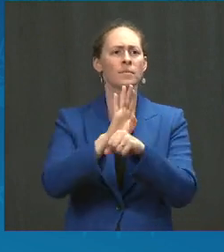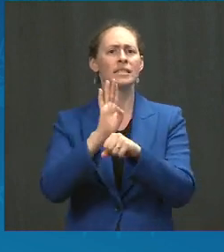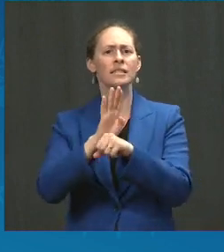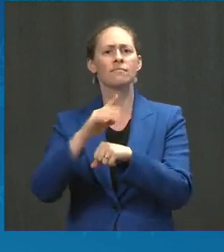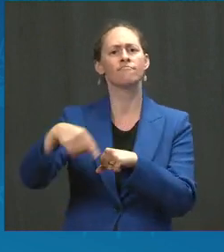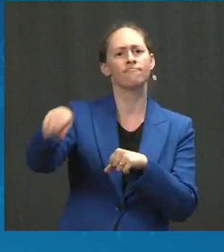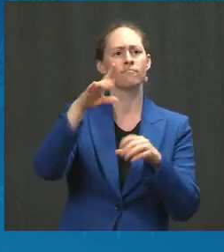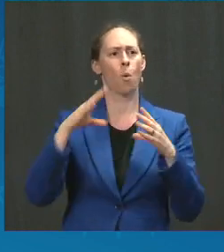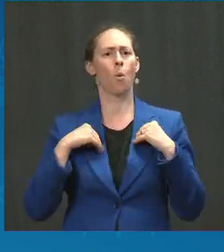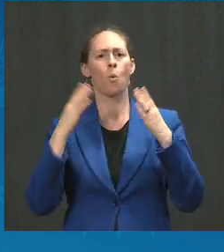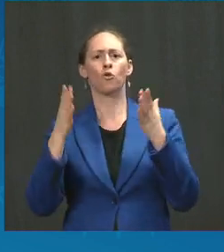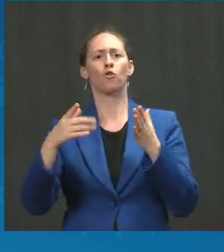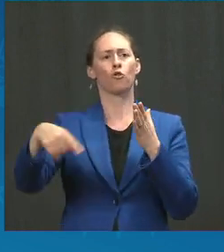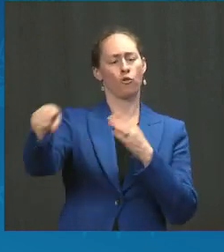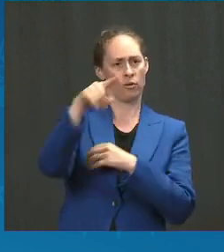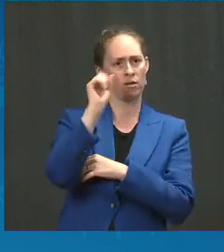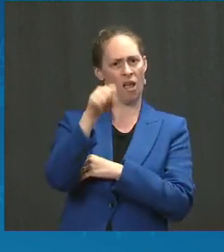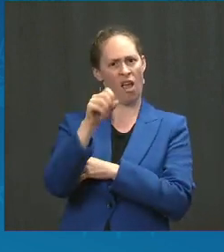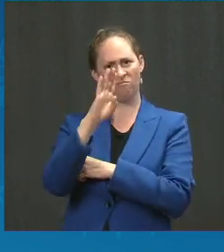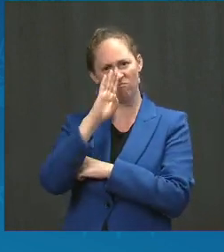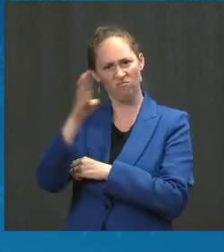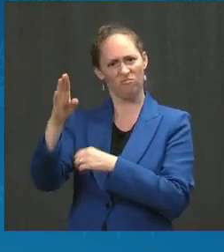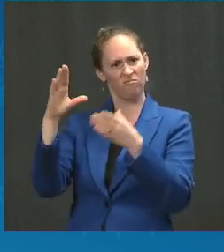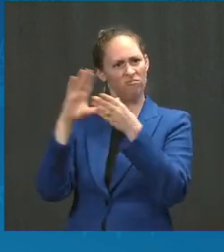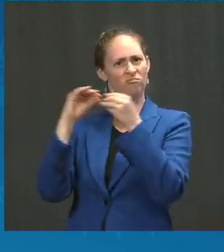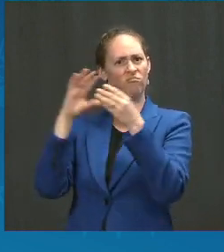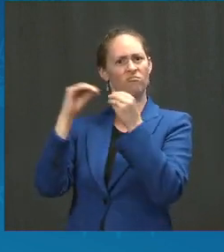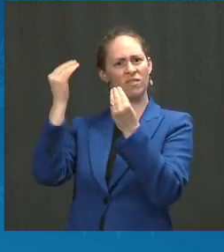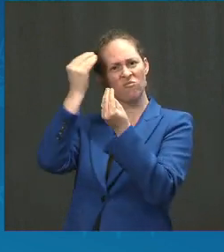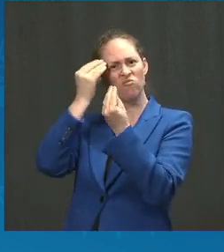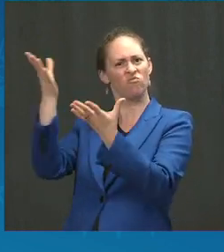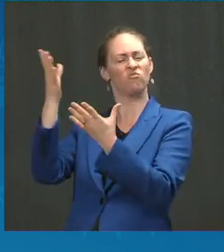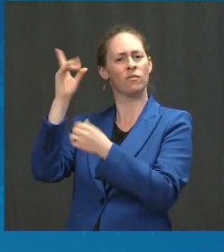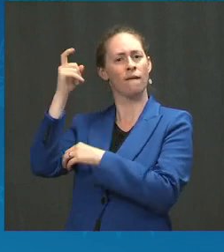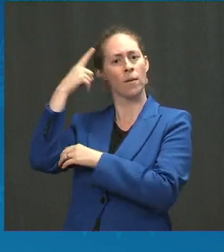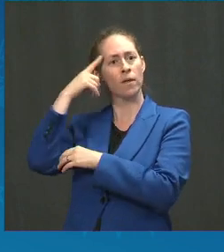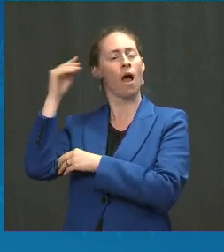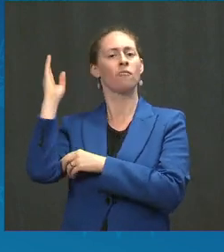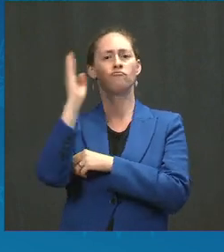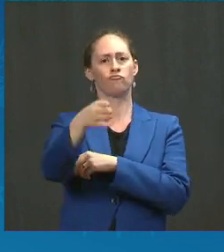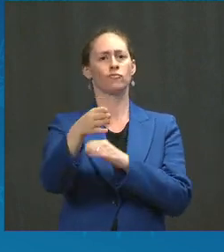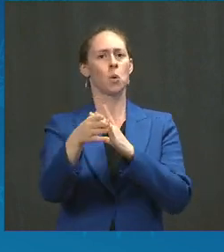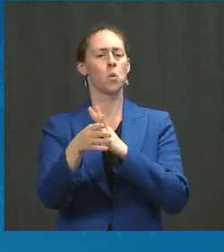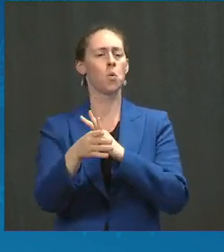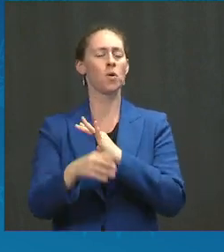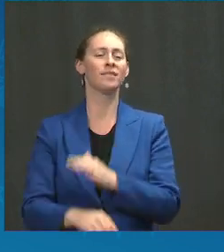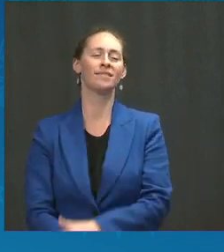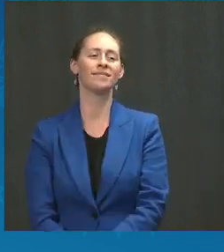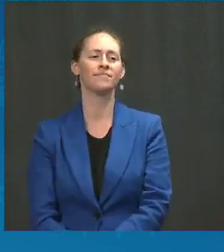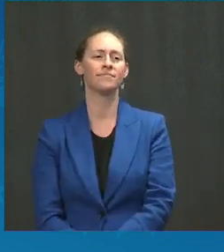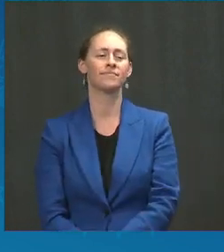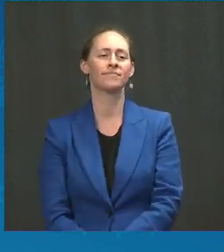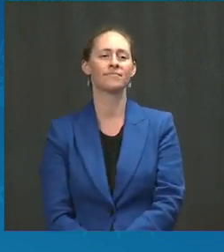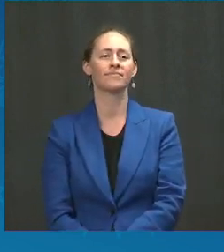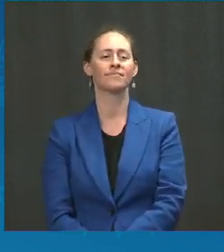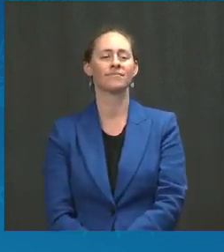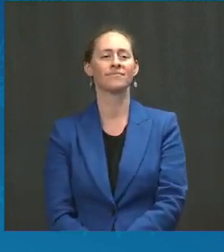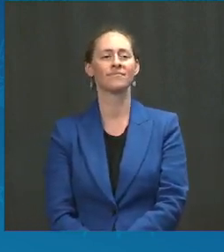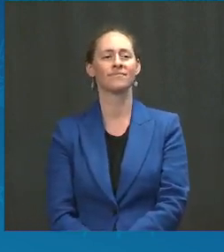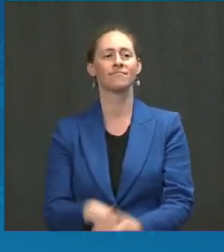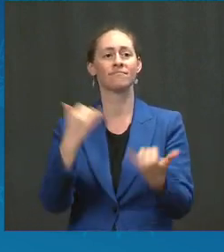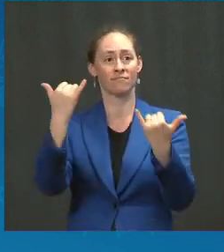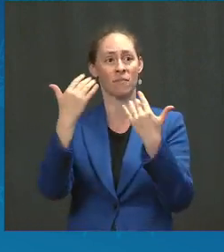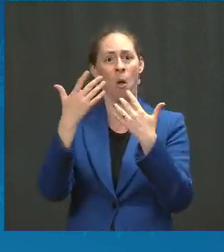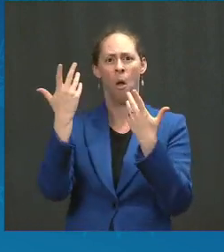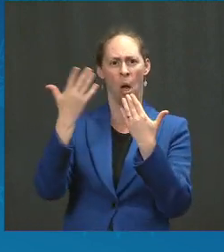them. To date, we've had almost 30 events, and we've reached over 100,000 small business owners, and we've heard from representatives from the SBA,